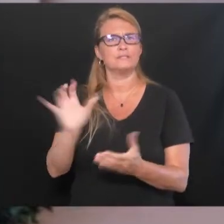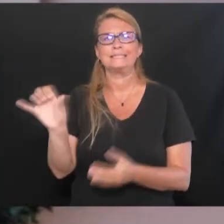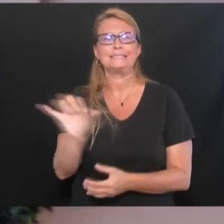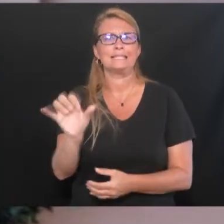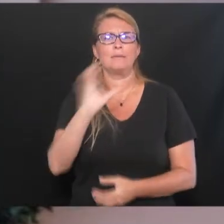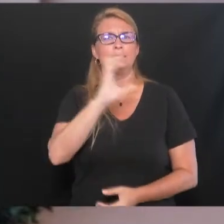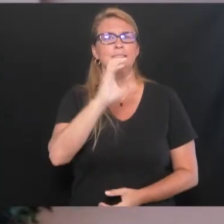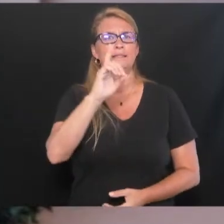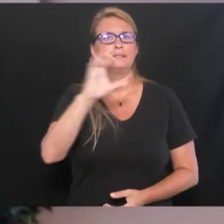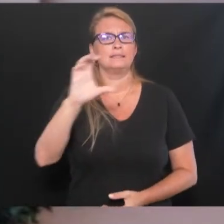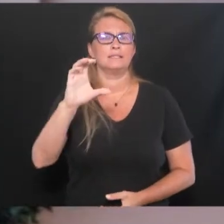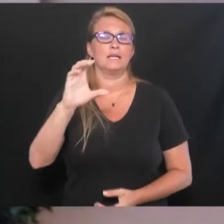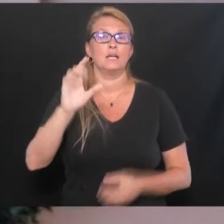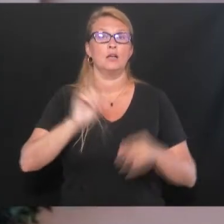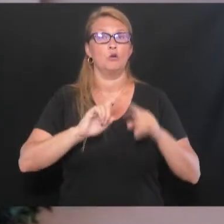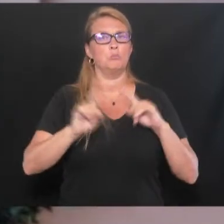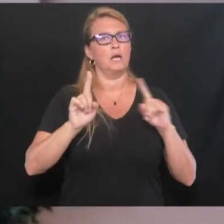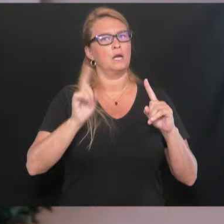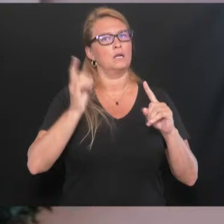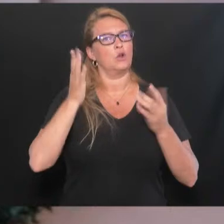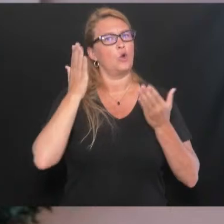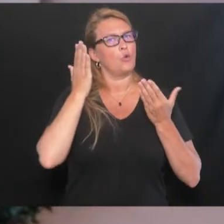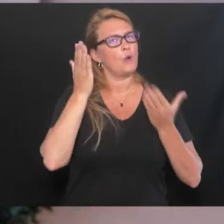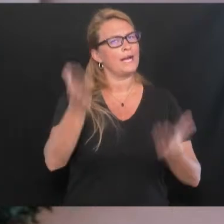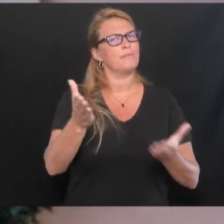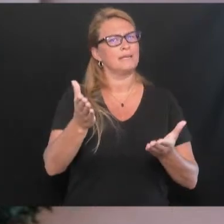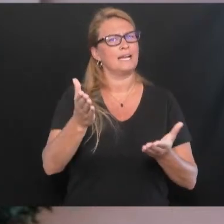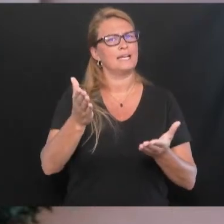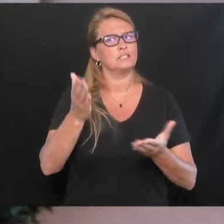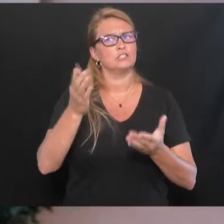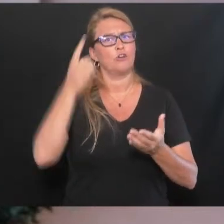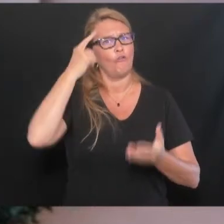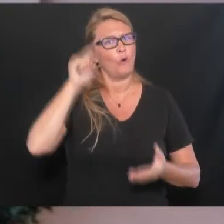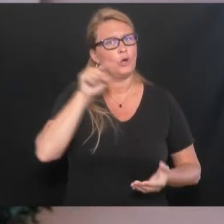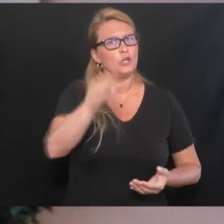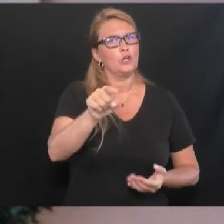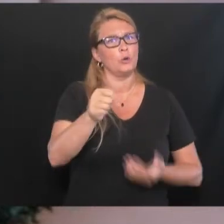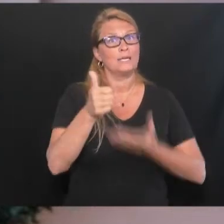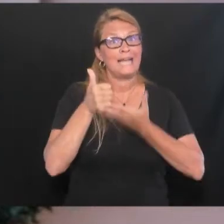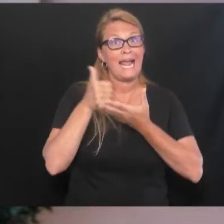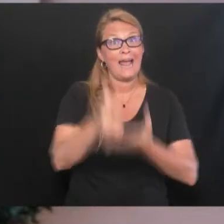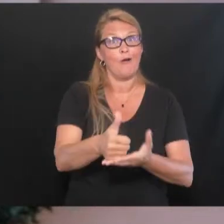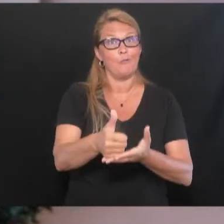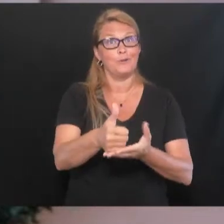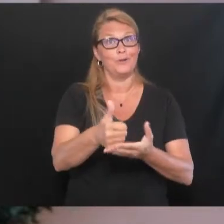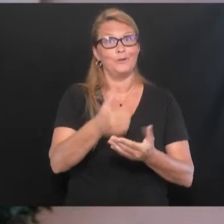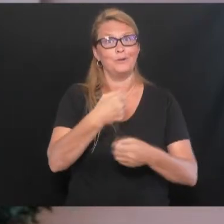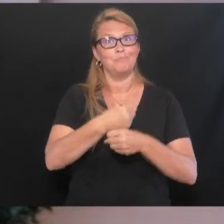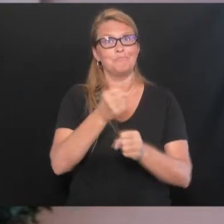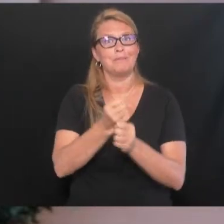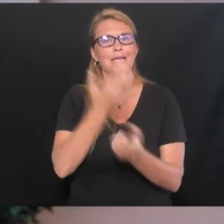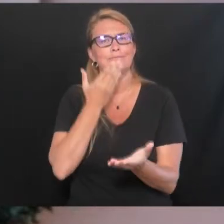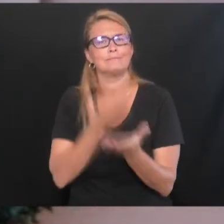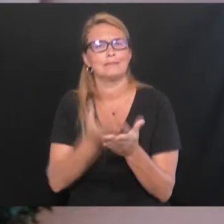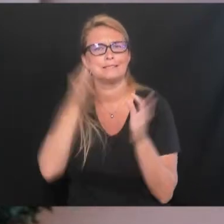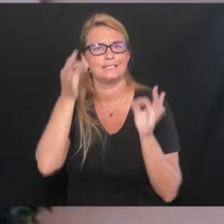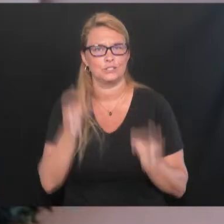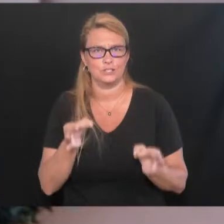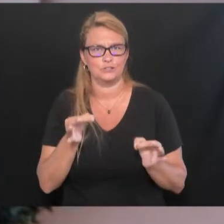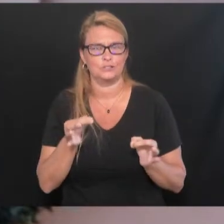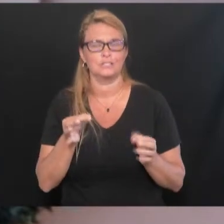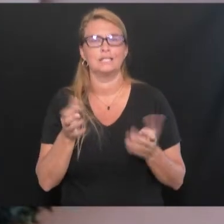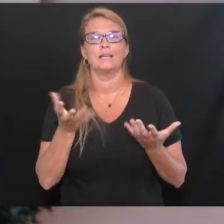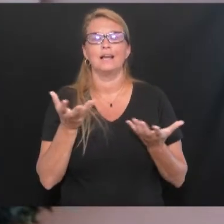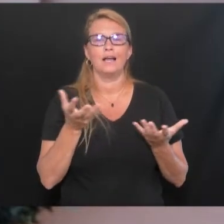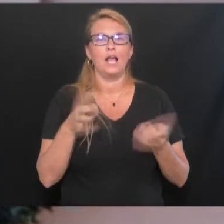we're trying to make recommendations to help people make their own decisions. And obviously, local decision making is best